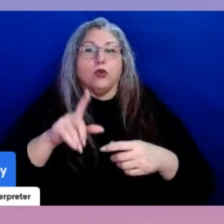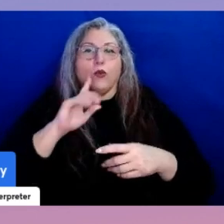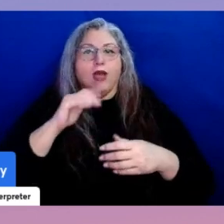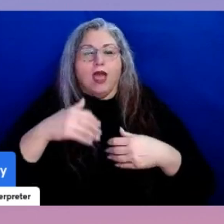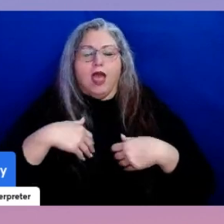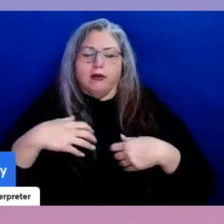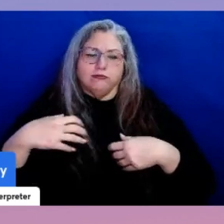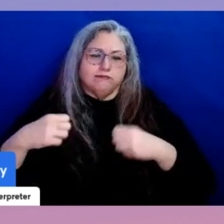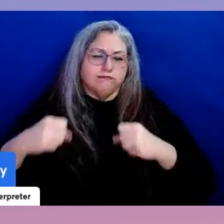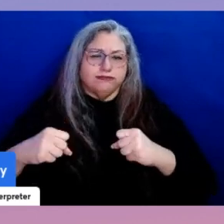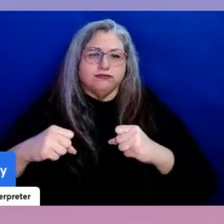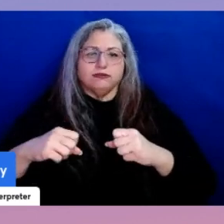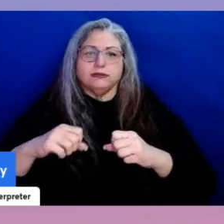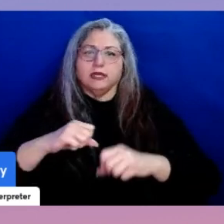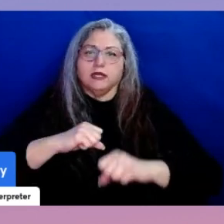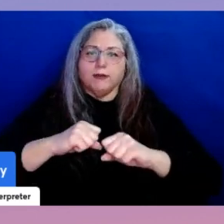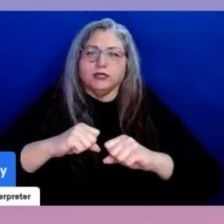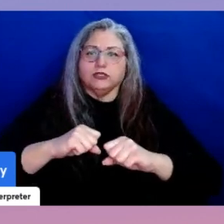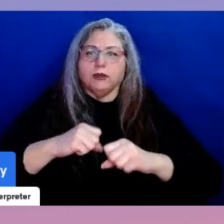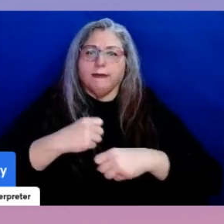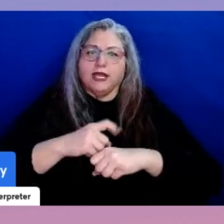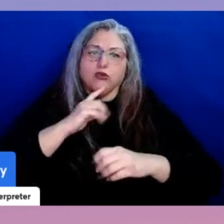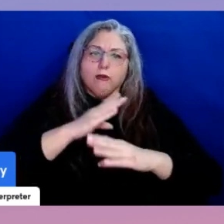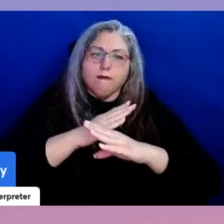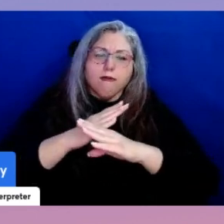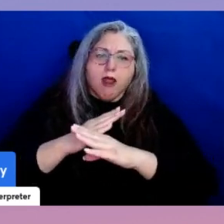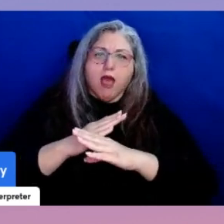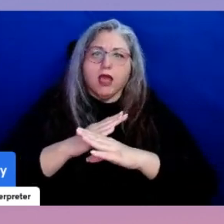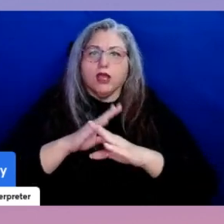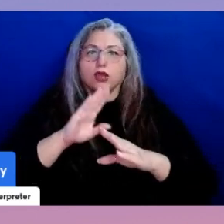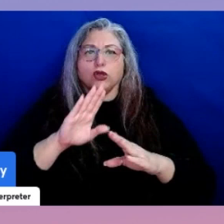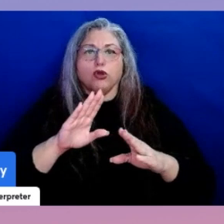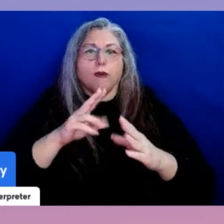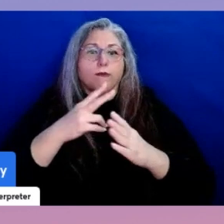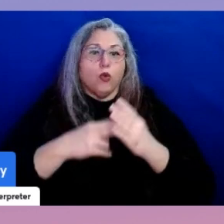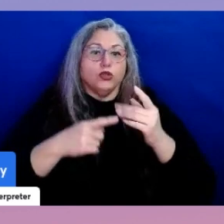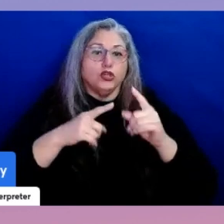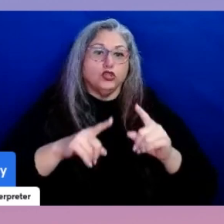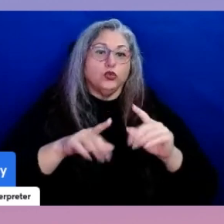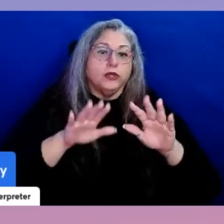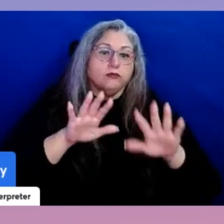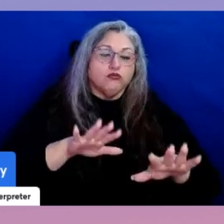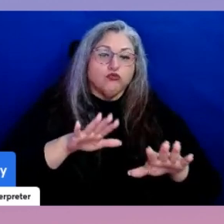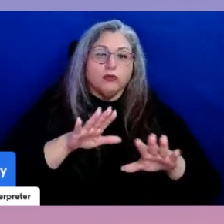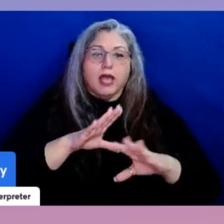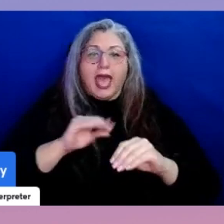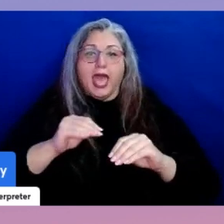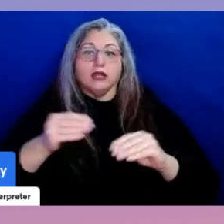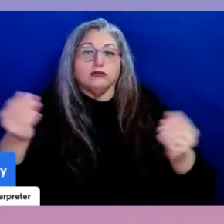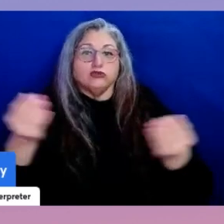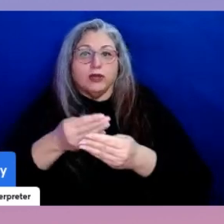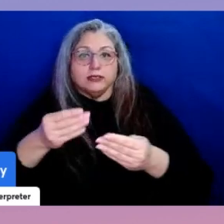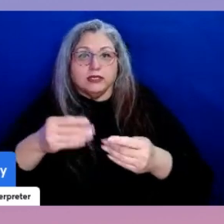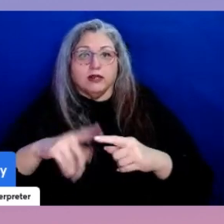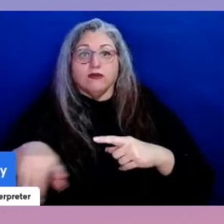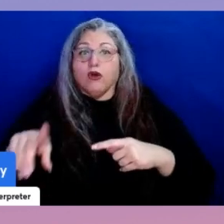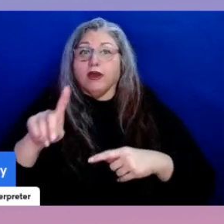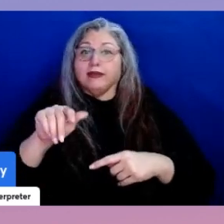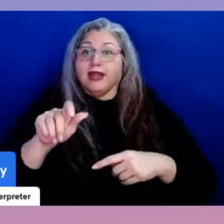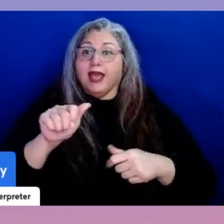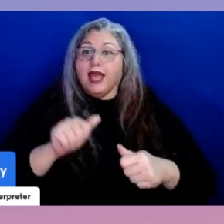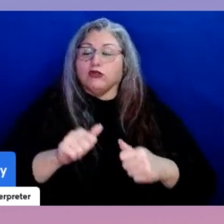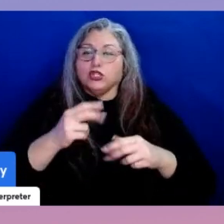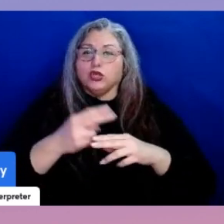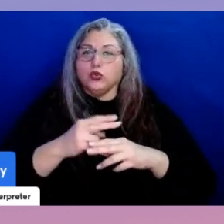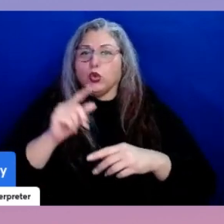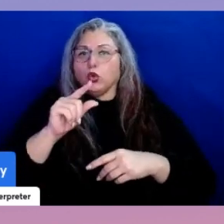to safeguard data both at rest and in transit. For data at rest, Cloud SQL uses Google's Transparent